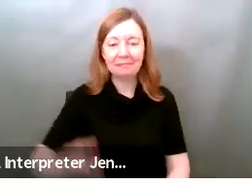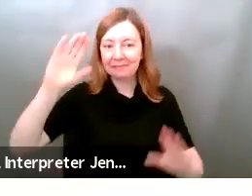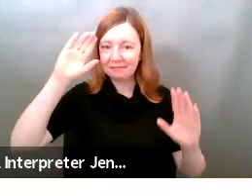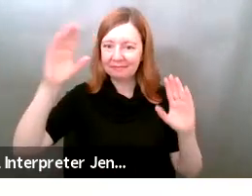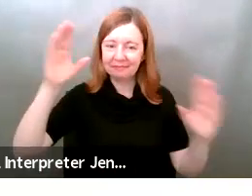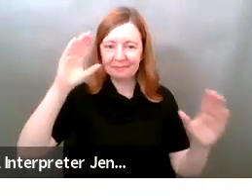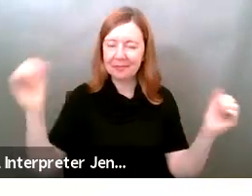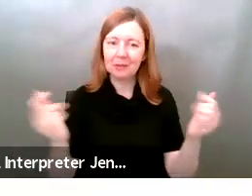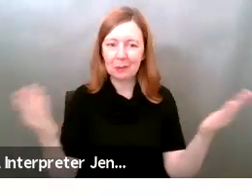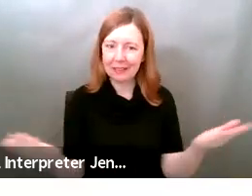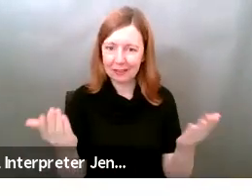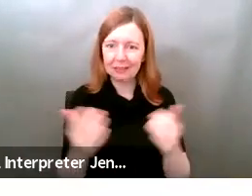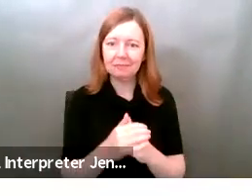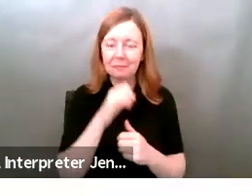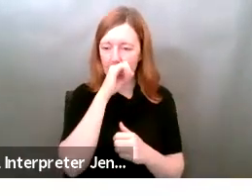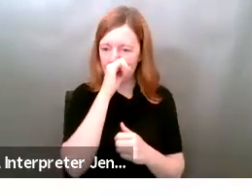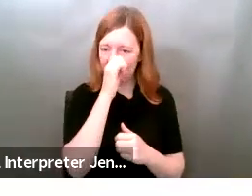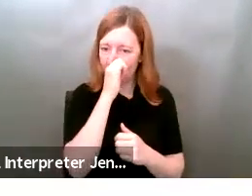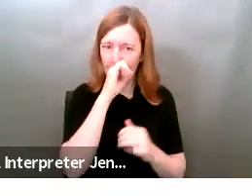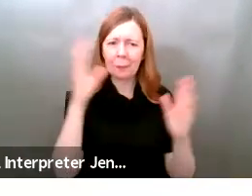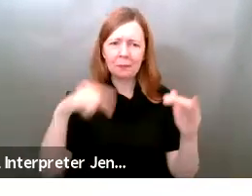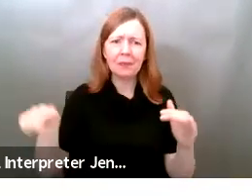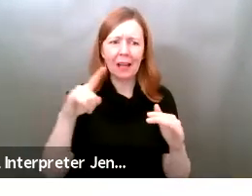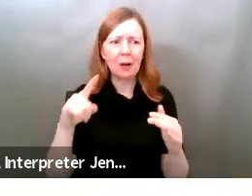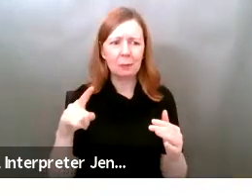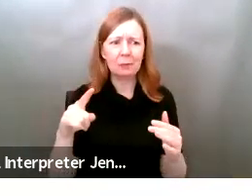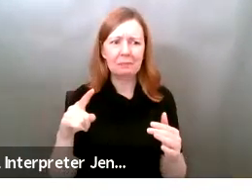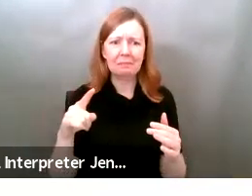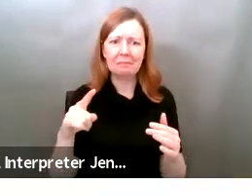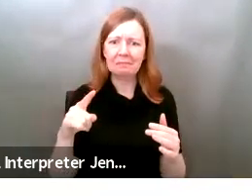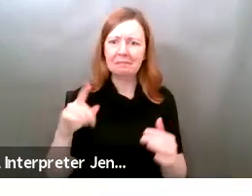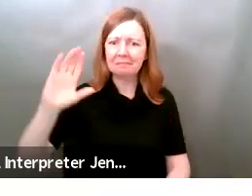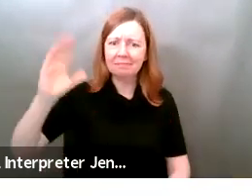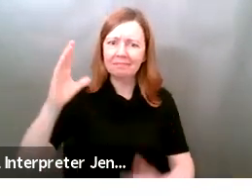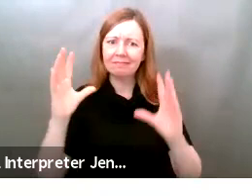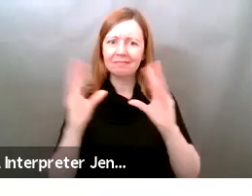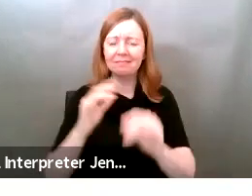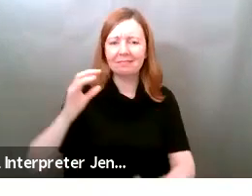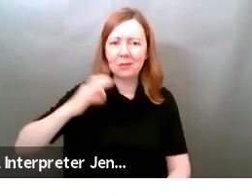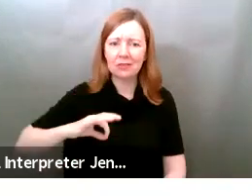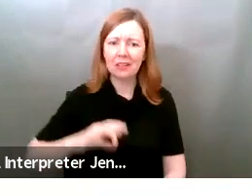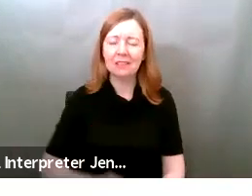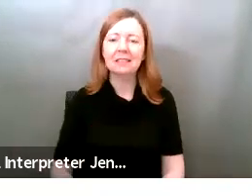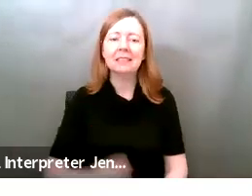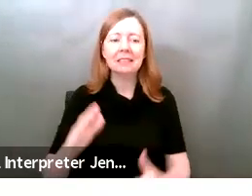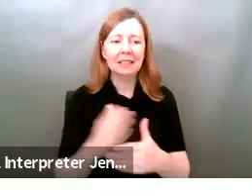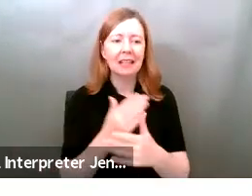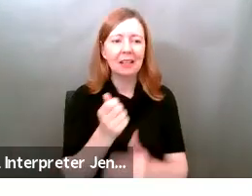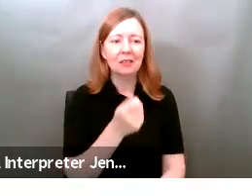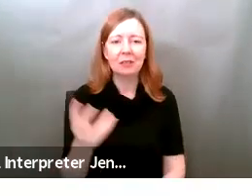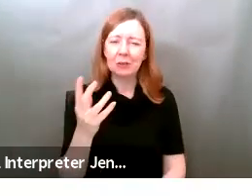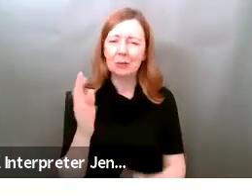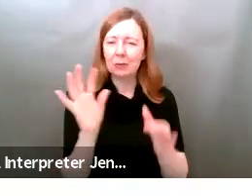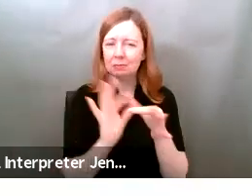to everyone here, and I really hope you find this the session useful. I'm going to share a few bits